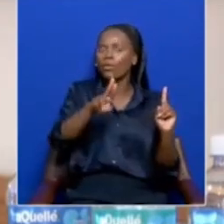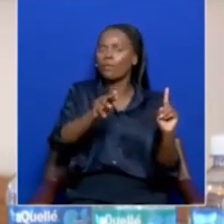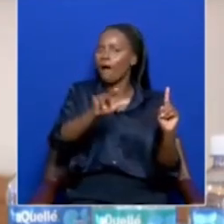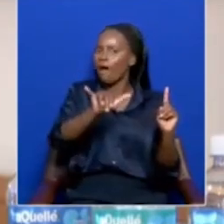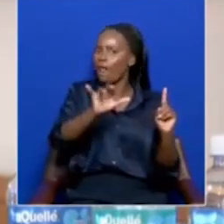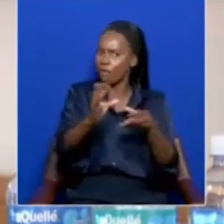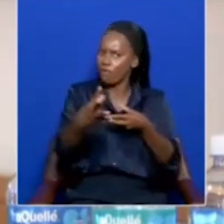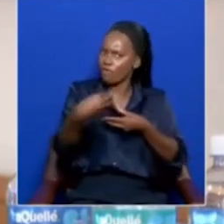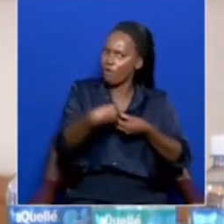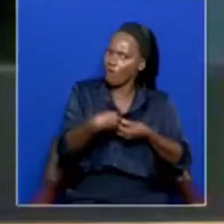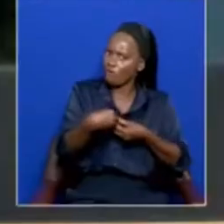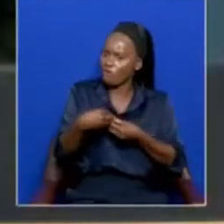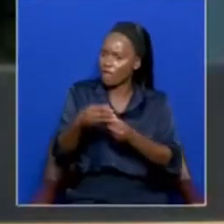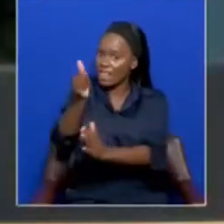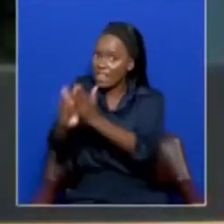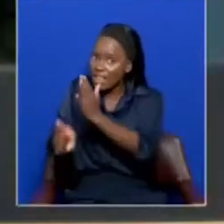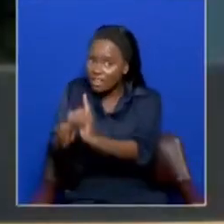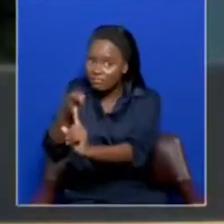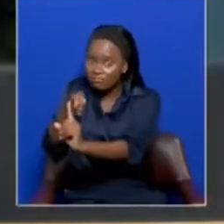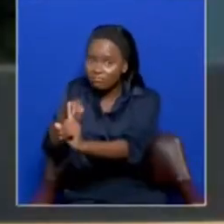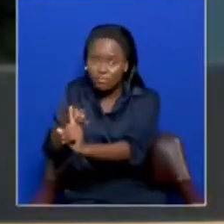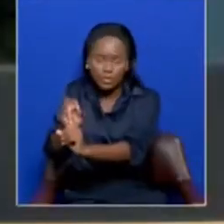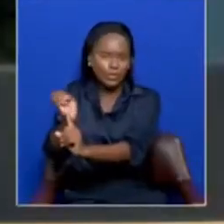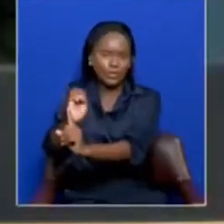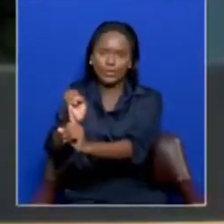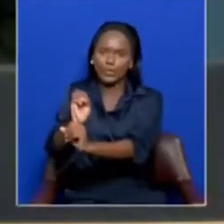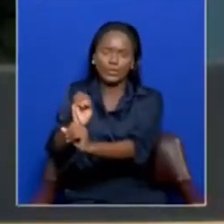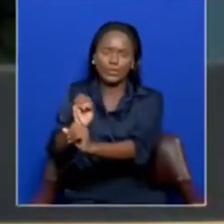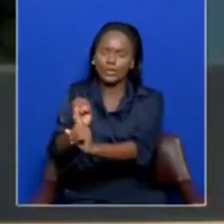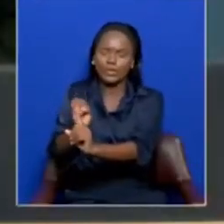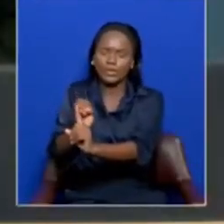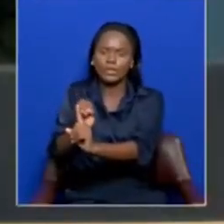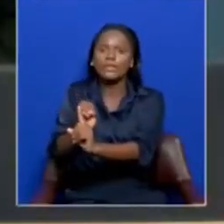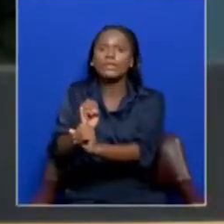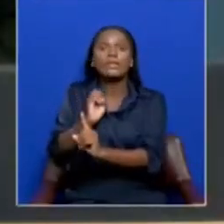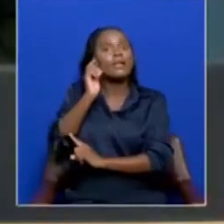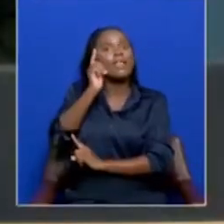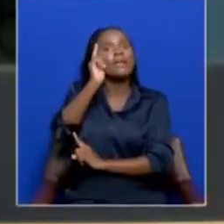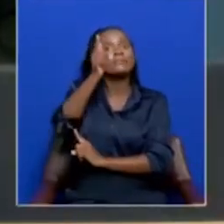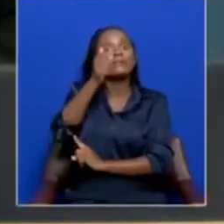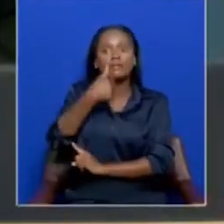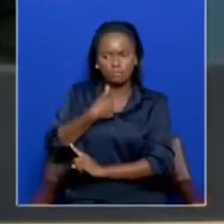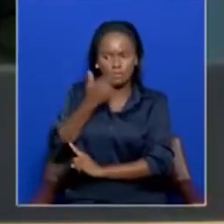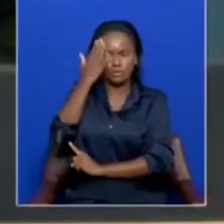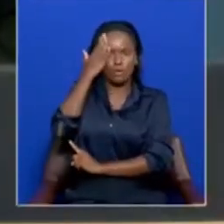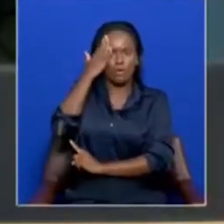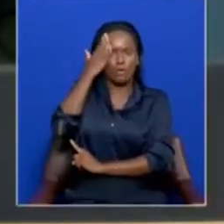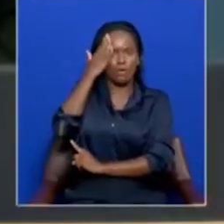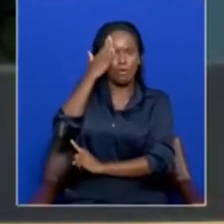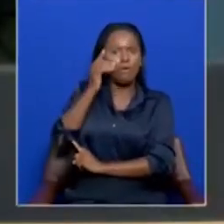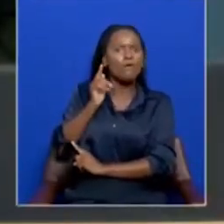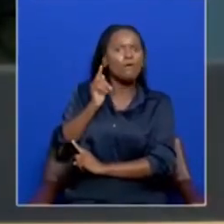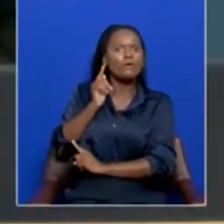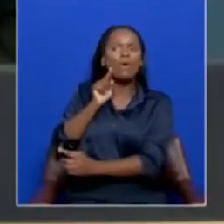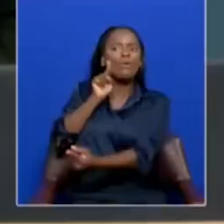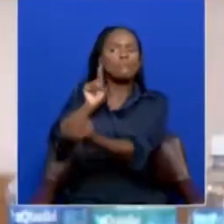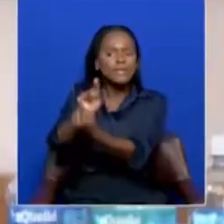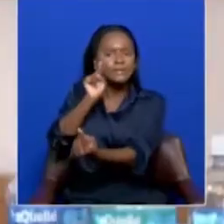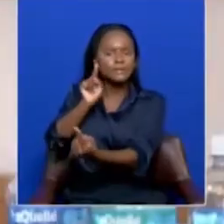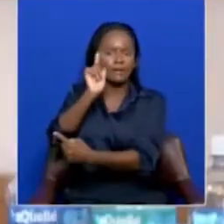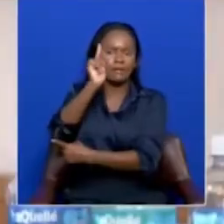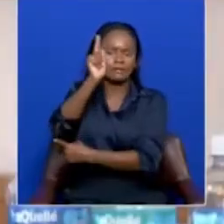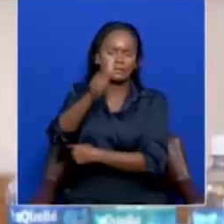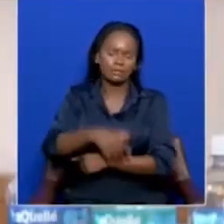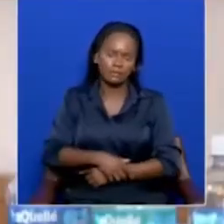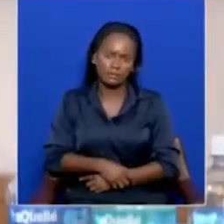to know of him later on. I only came to know of him later on. Yes.